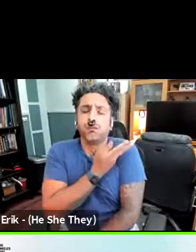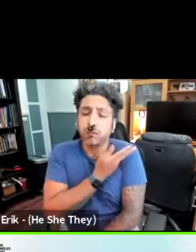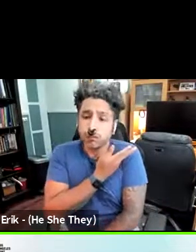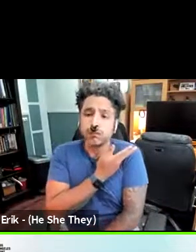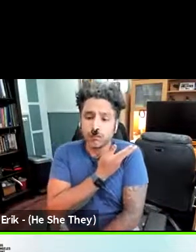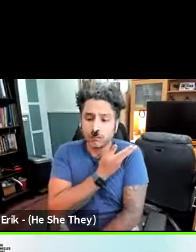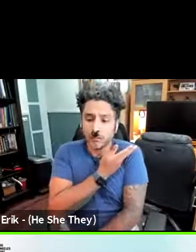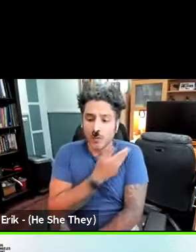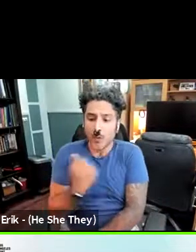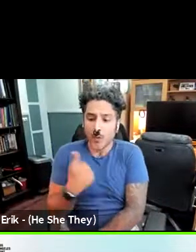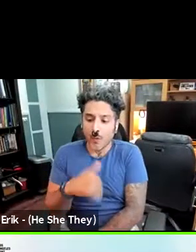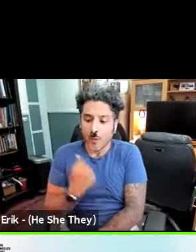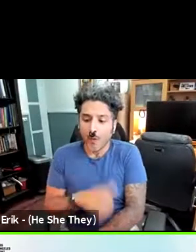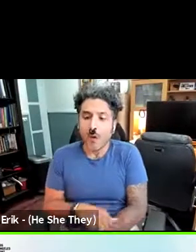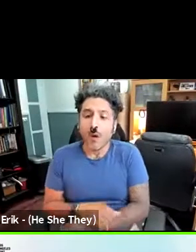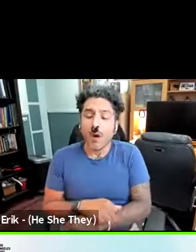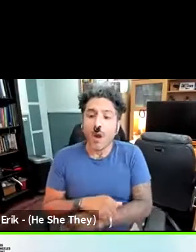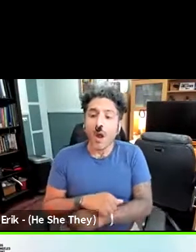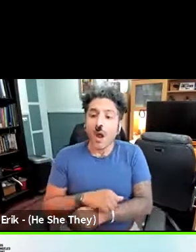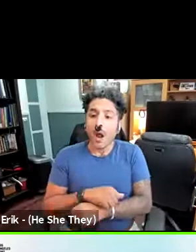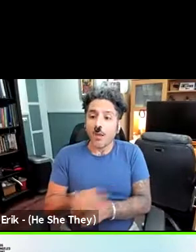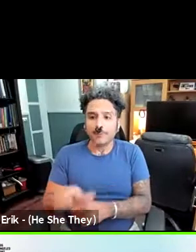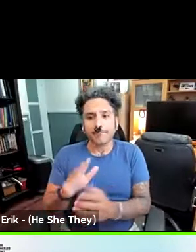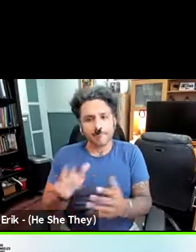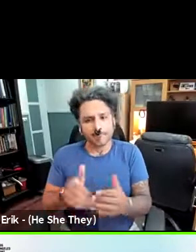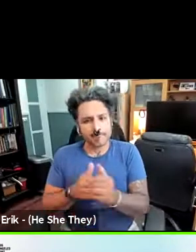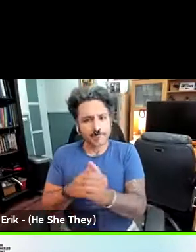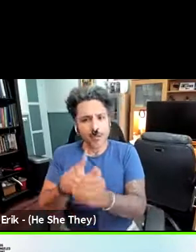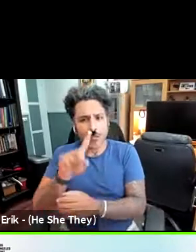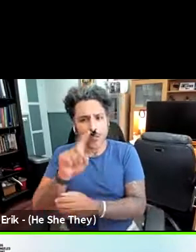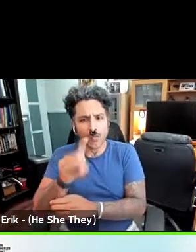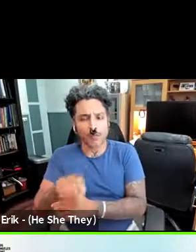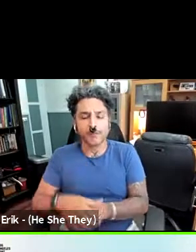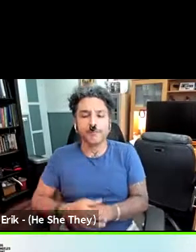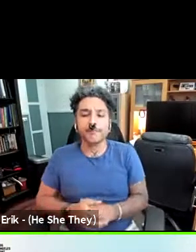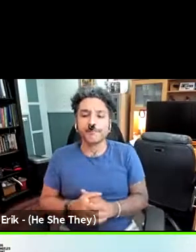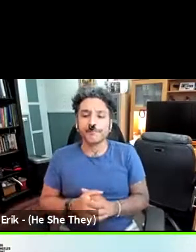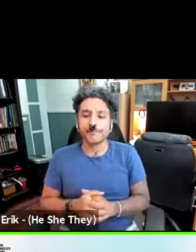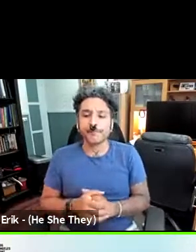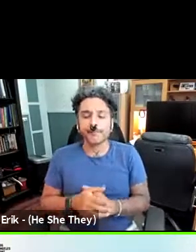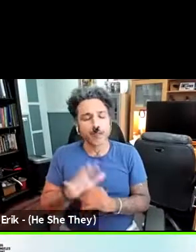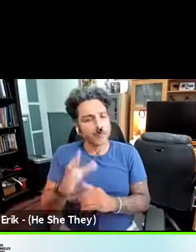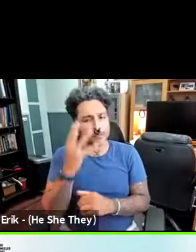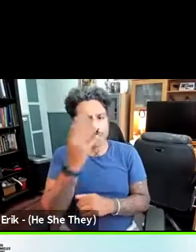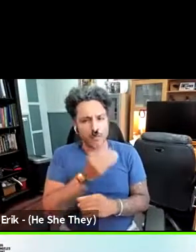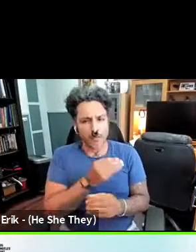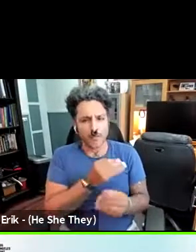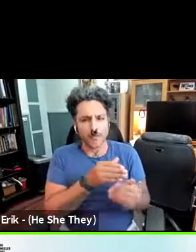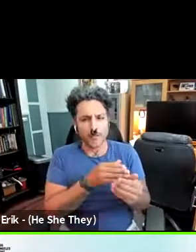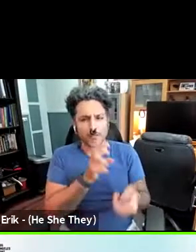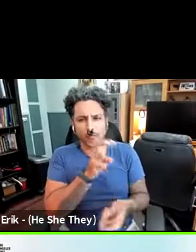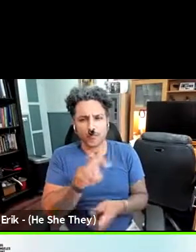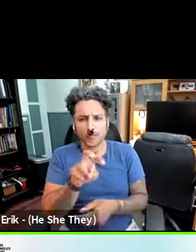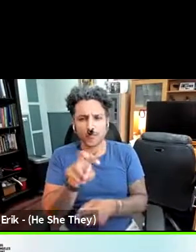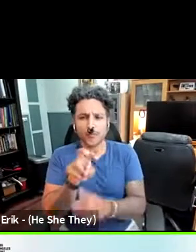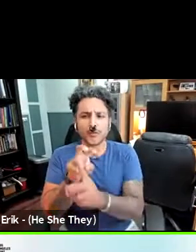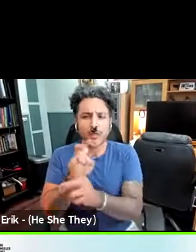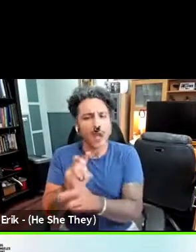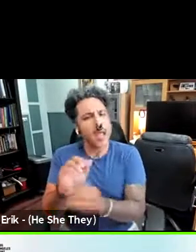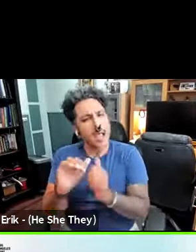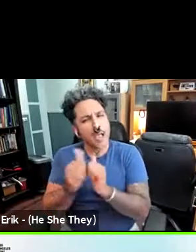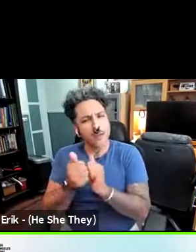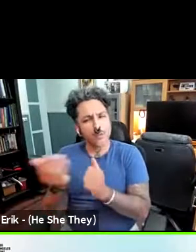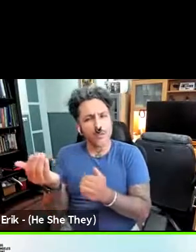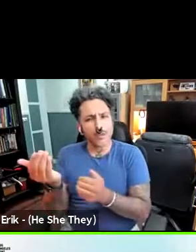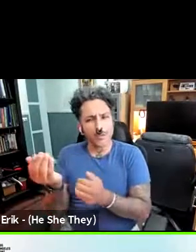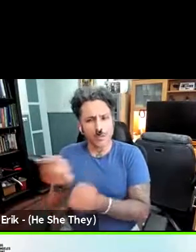man. So that kind of leads into the next question. And that was a beautiful leeway into how do we use